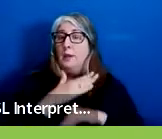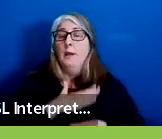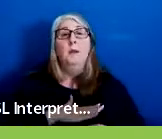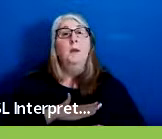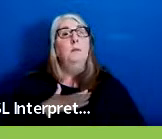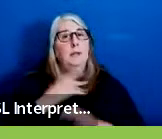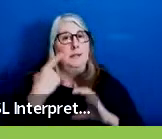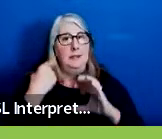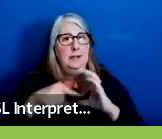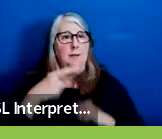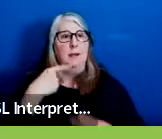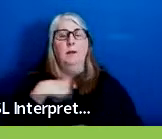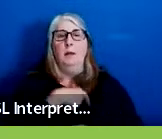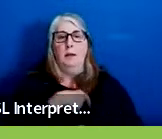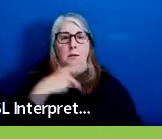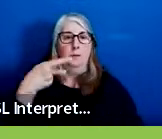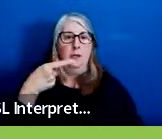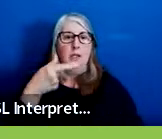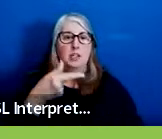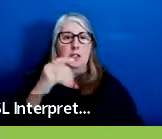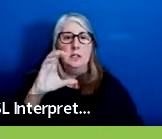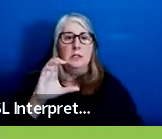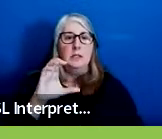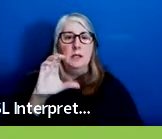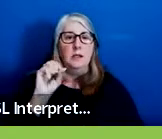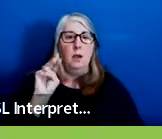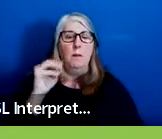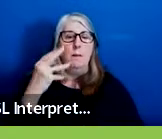free to send us an email address at